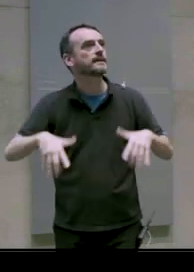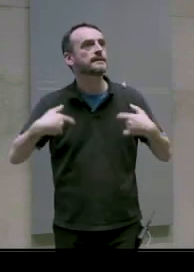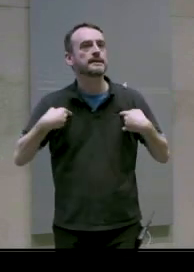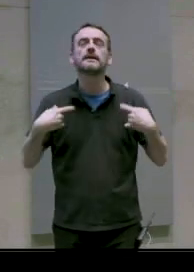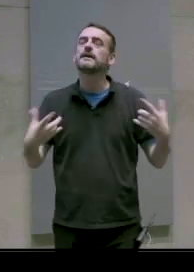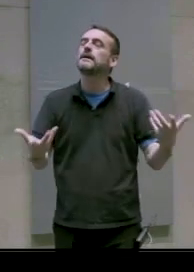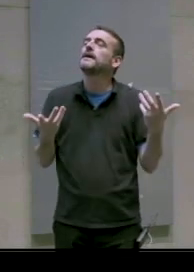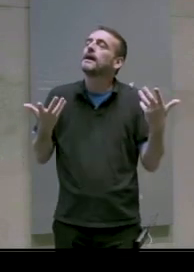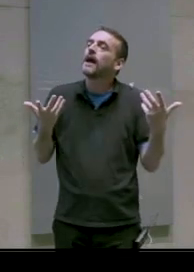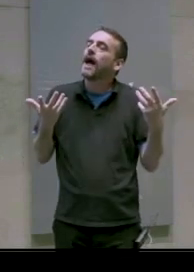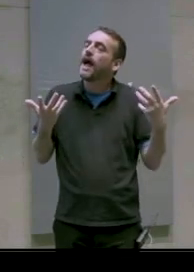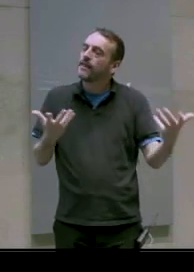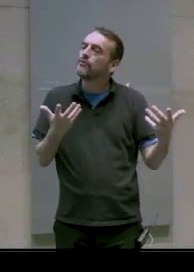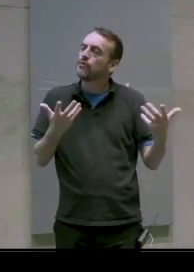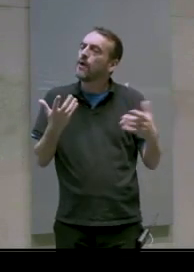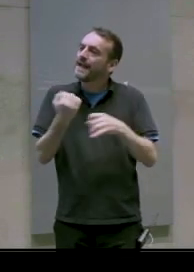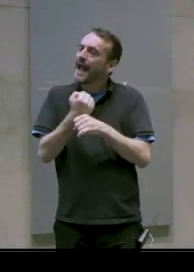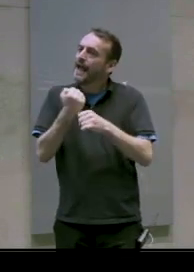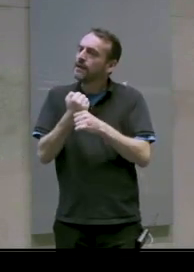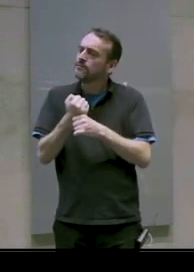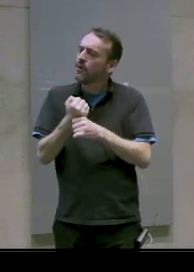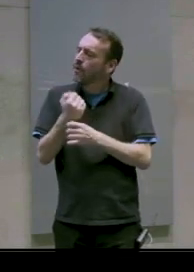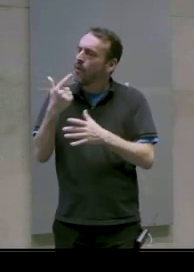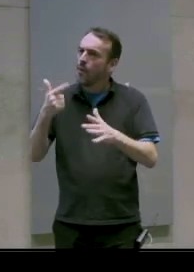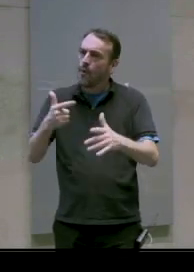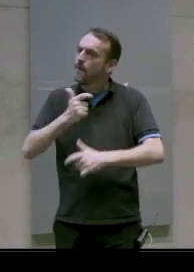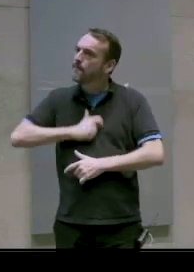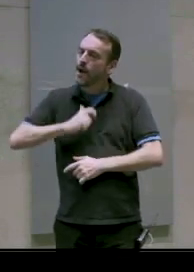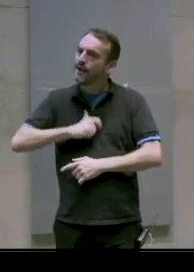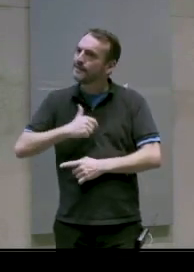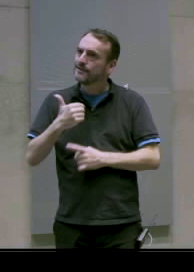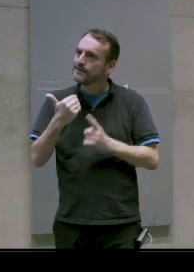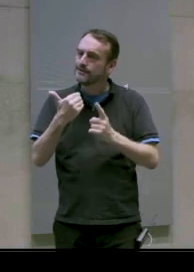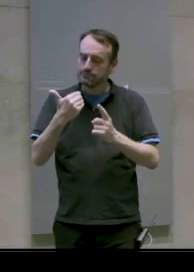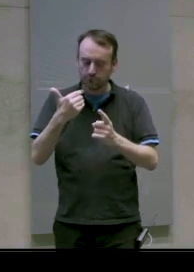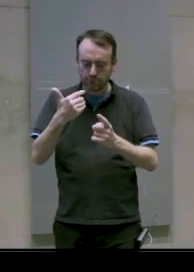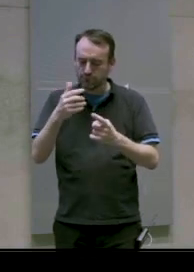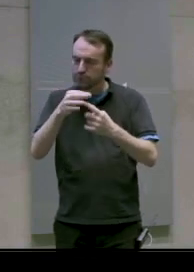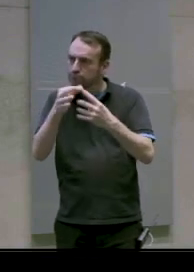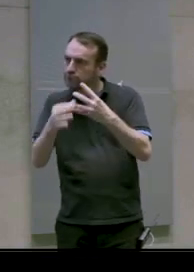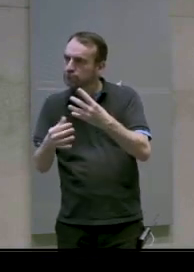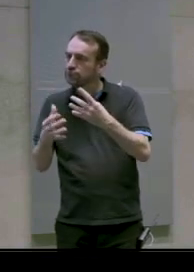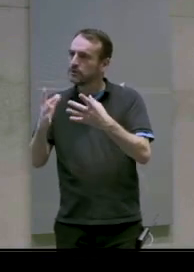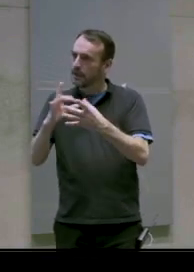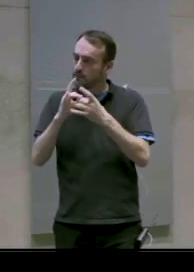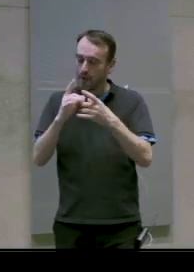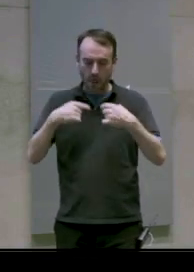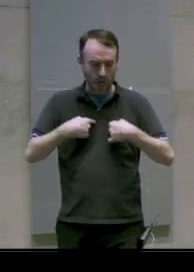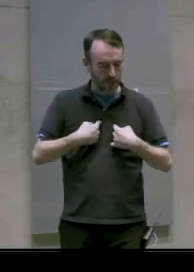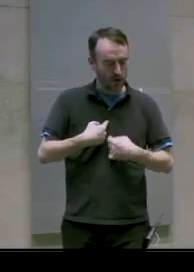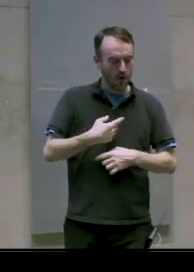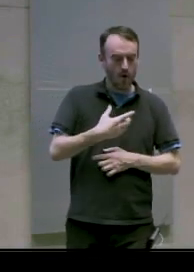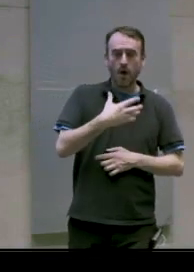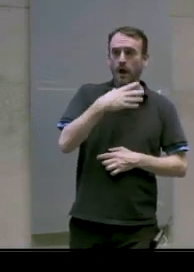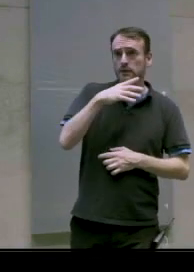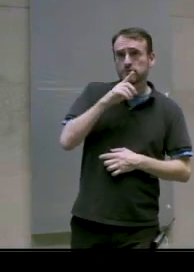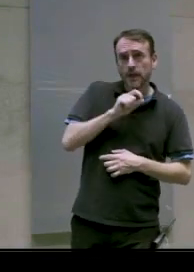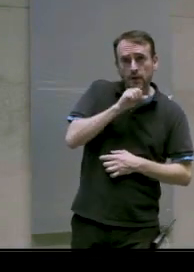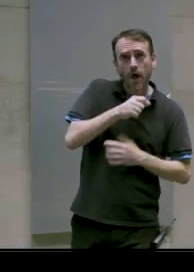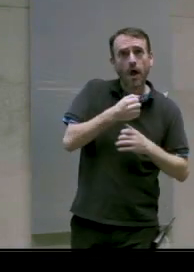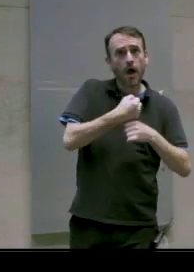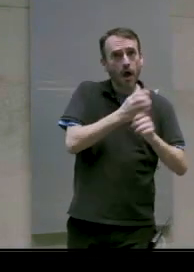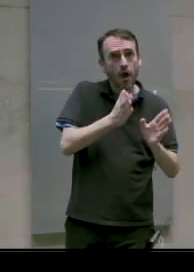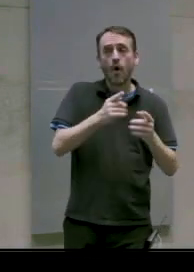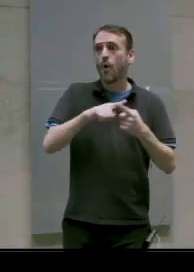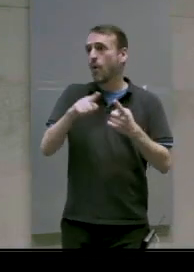on many deeply personal aspects, such as exploring your gender or sexuality, thinking about mental health or disability.